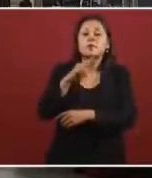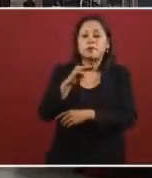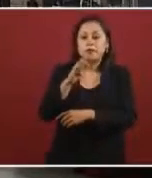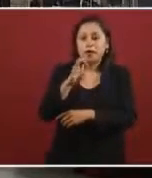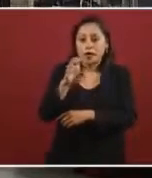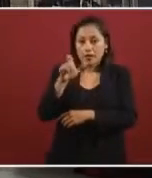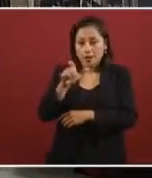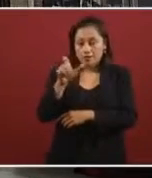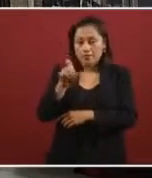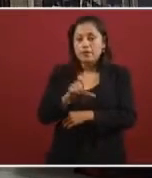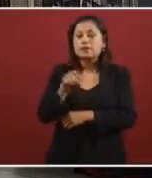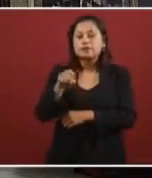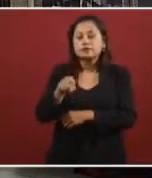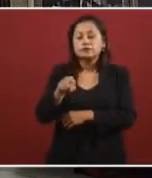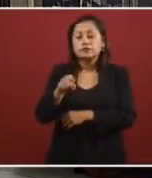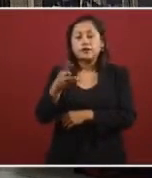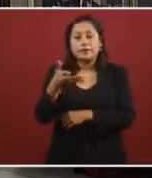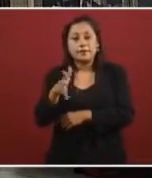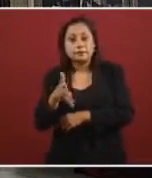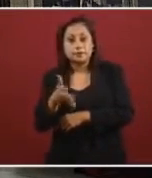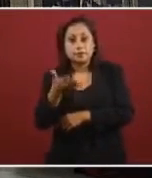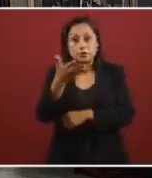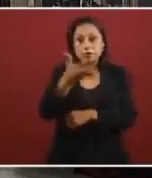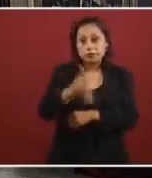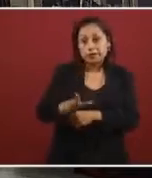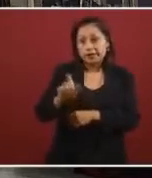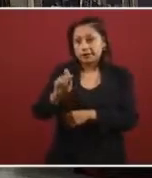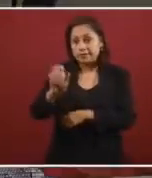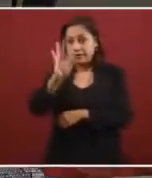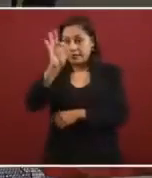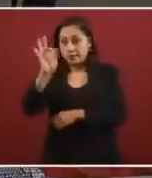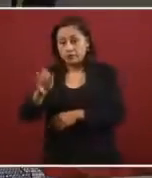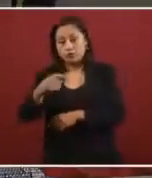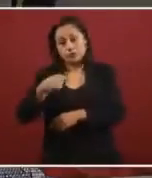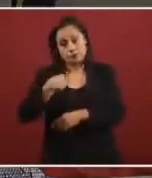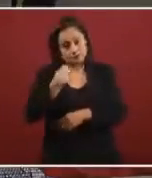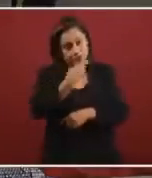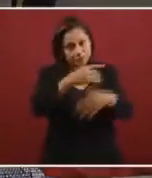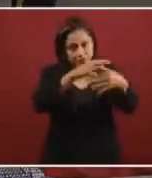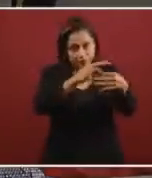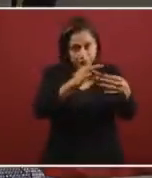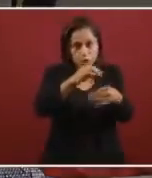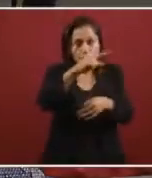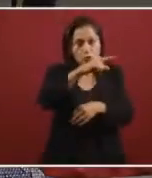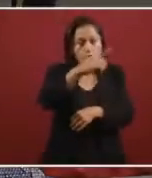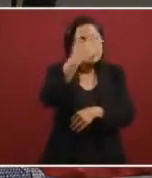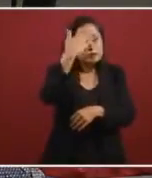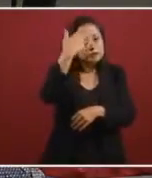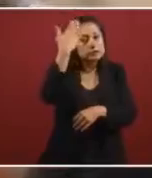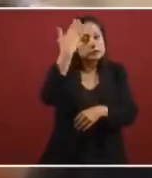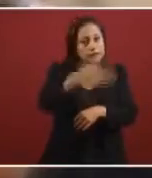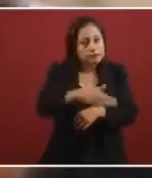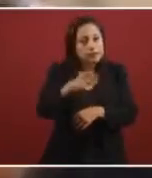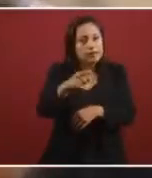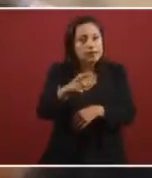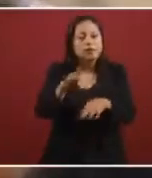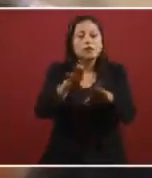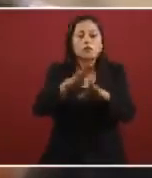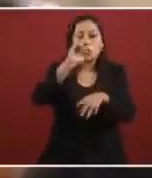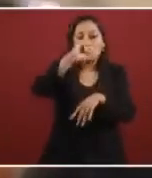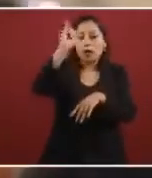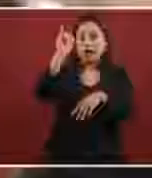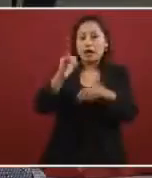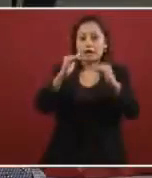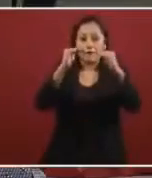y un 20% which is 10 to para que 20%, so that they de can, esa so you situación can know about que the se da en varios situation medios. that is happening,